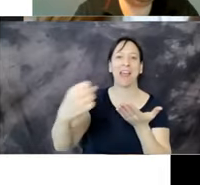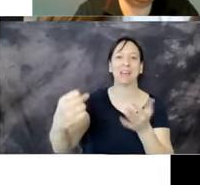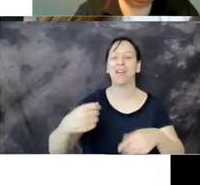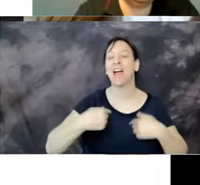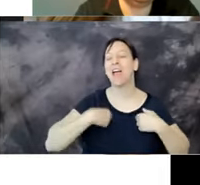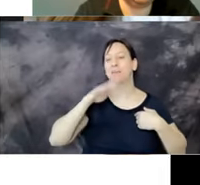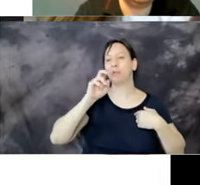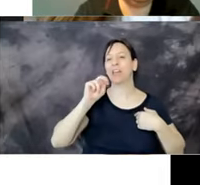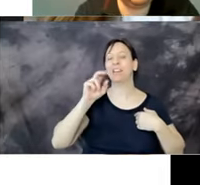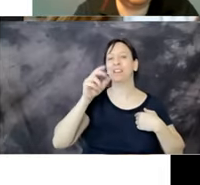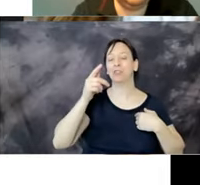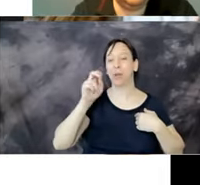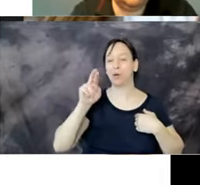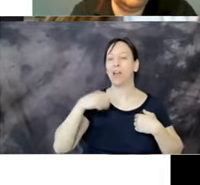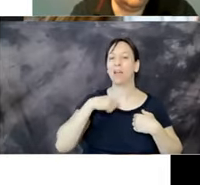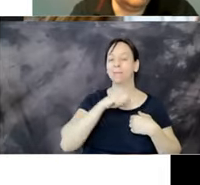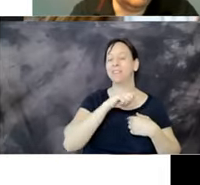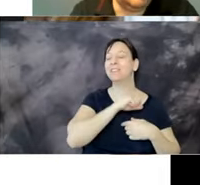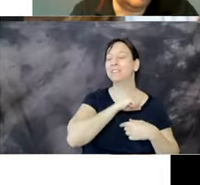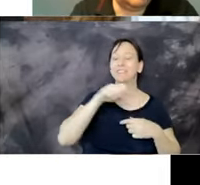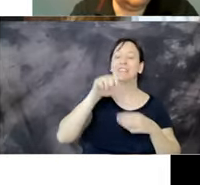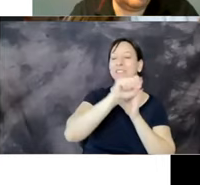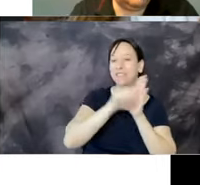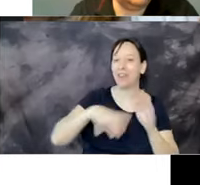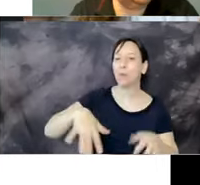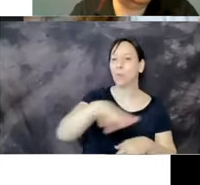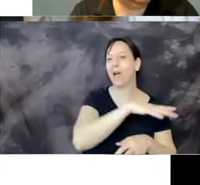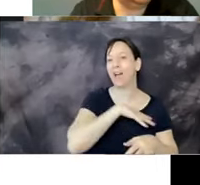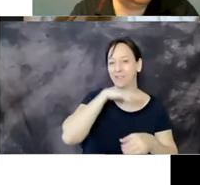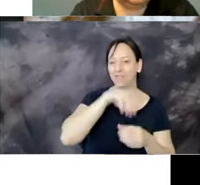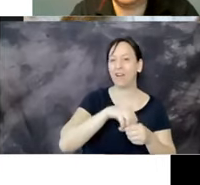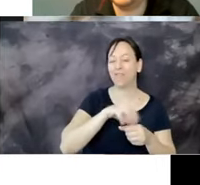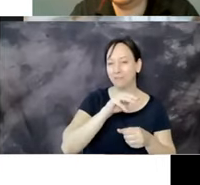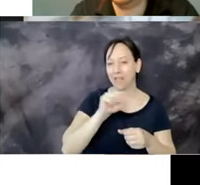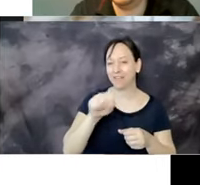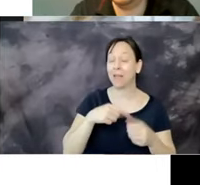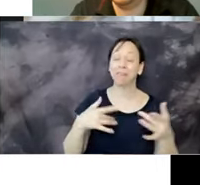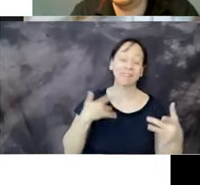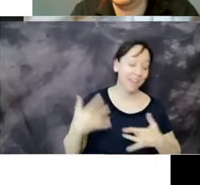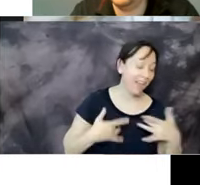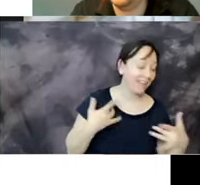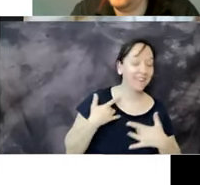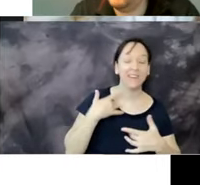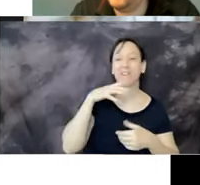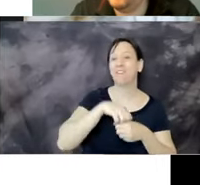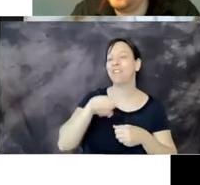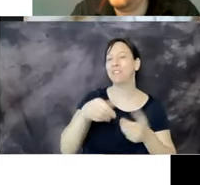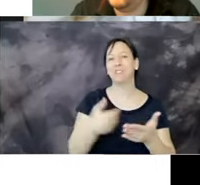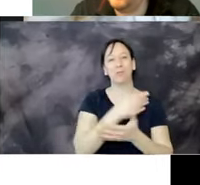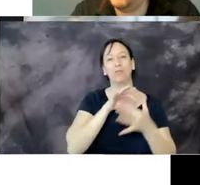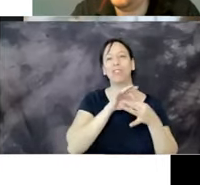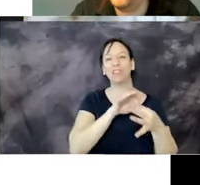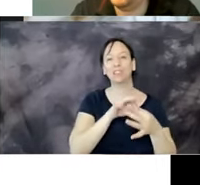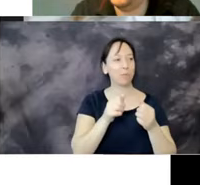am the statewide coordinator with MASS. I'm happy to be a part of this. And we're excited to start this new relationship with the